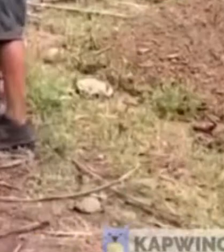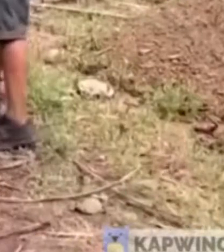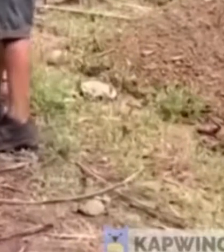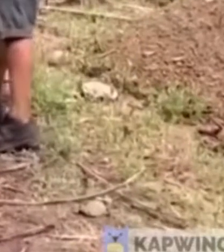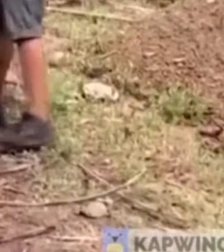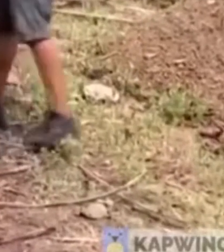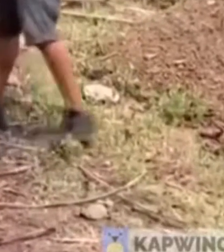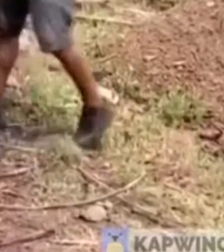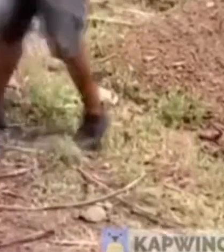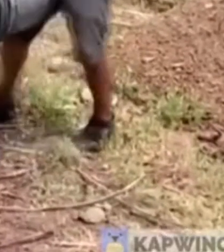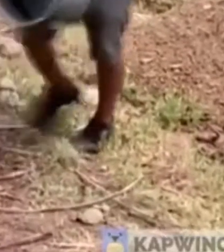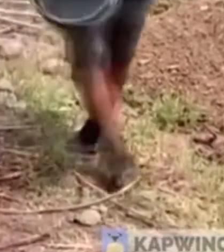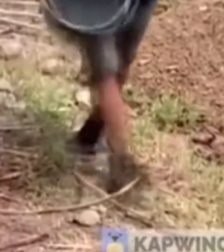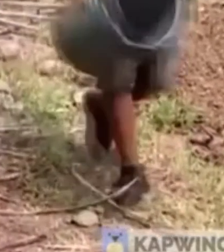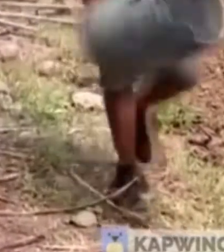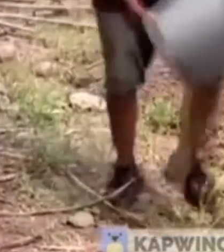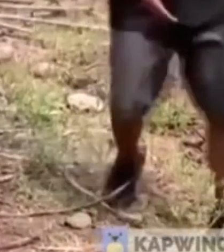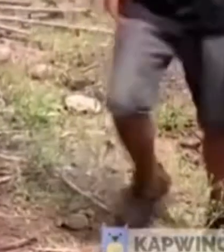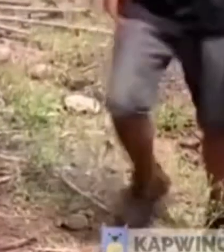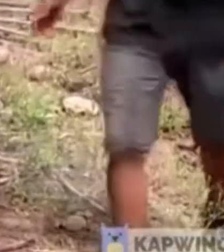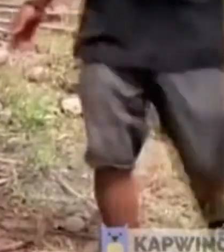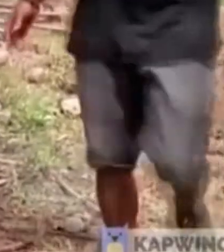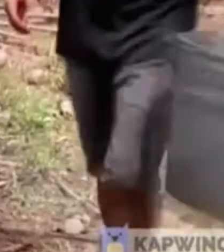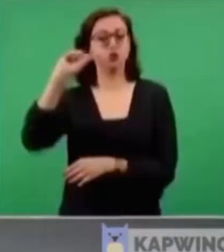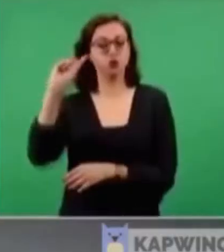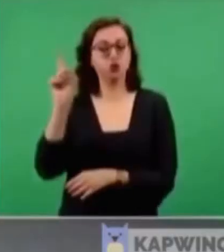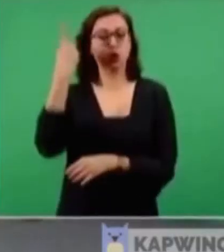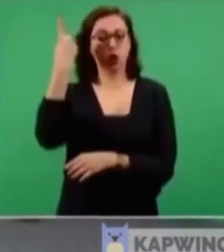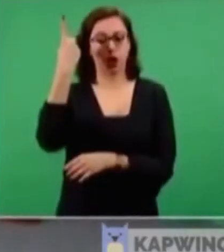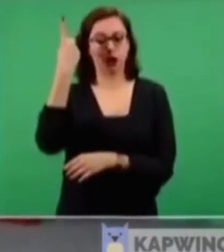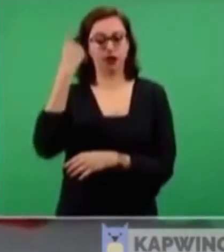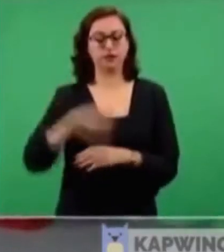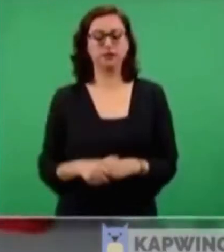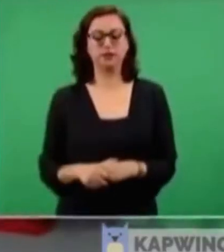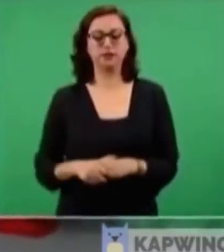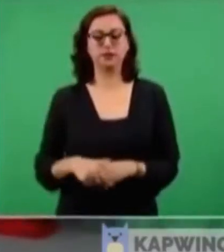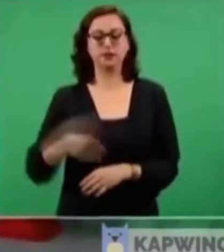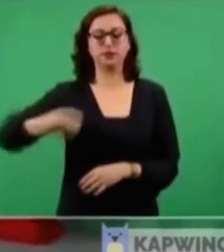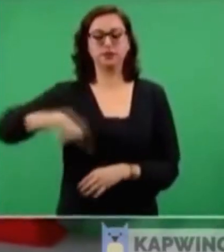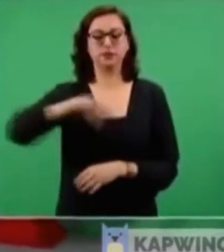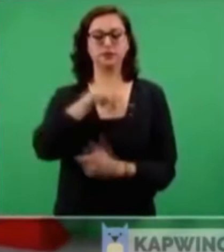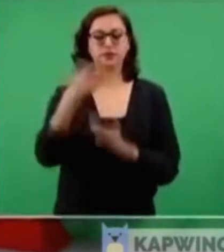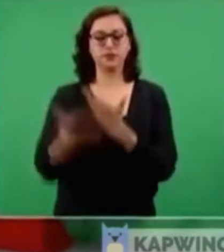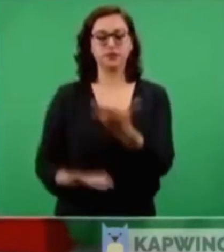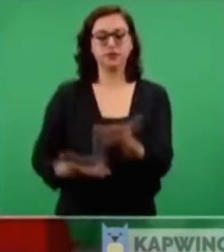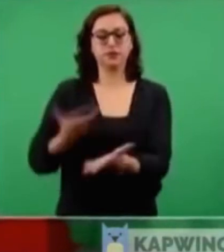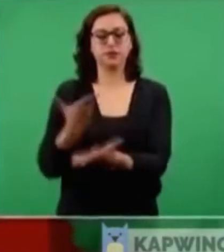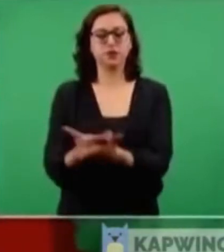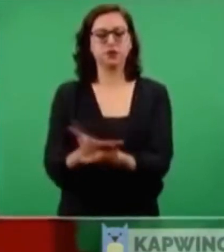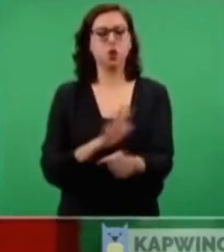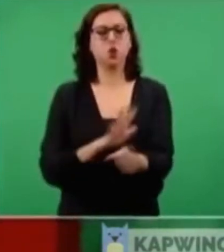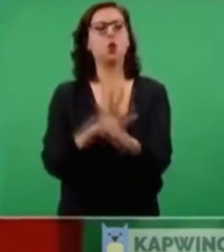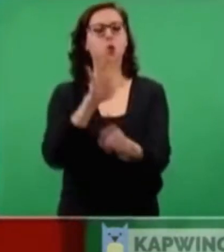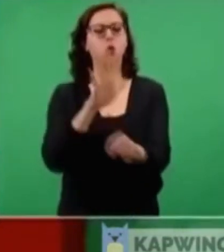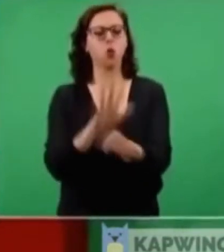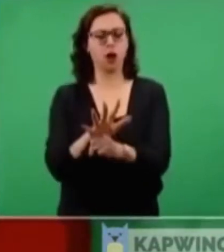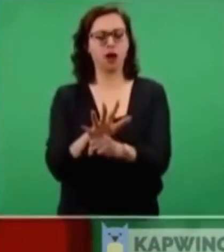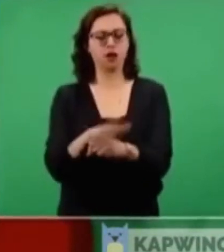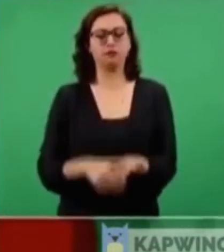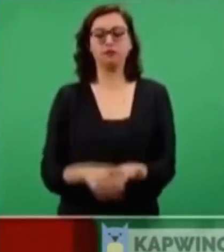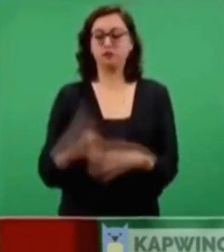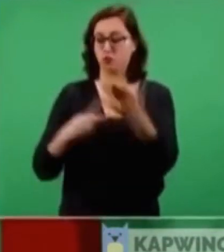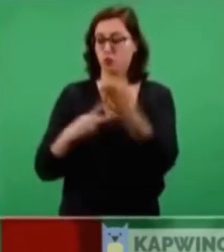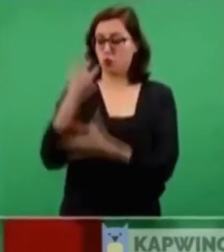expand the reforestation program into Central America. The proposal is that together we expand this program in